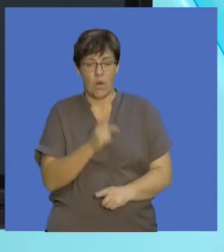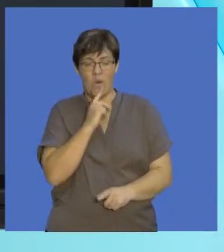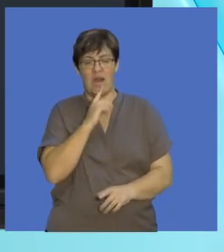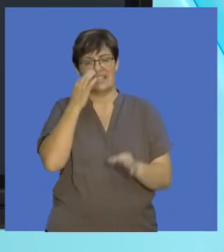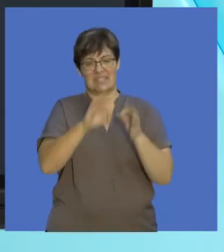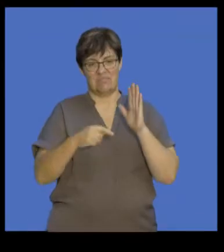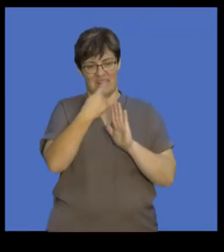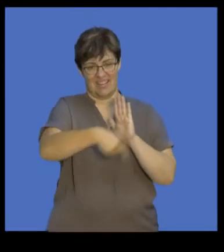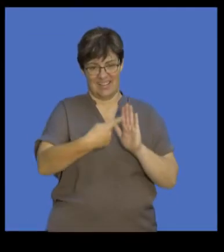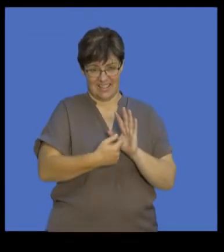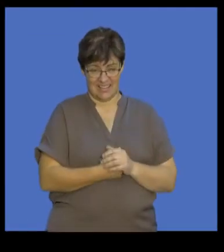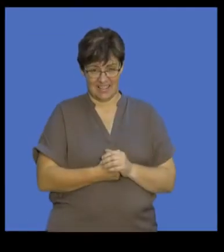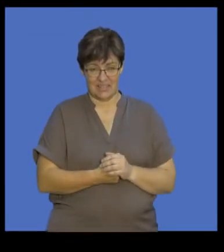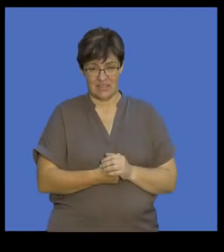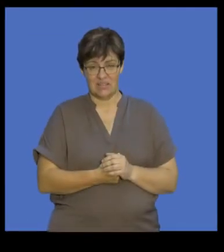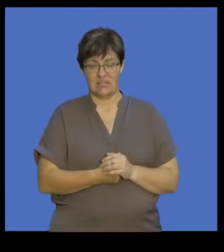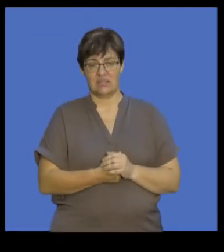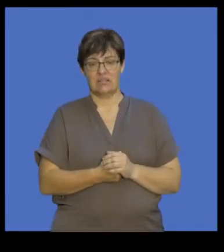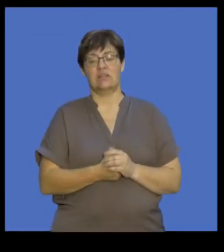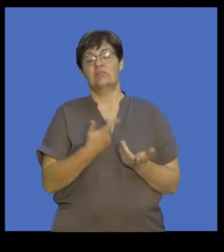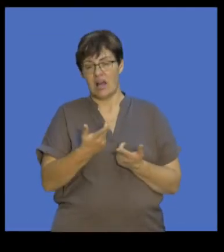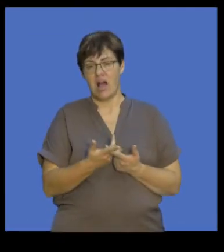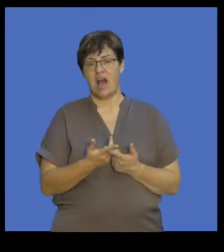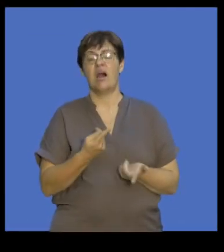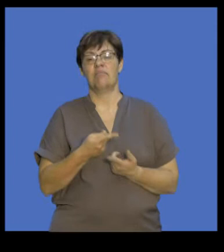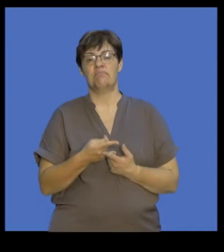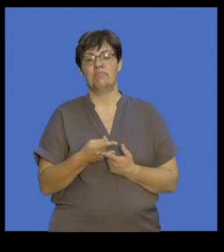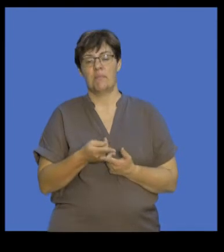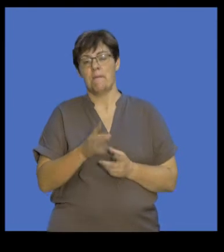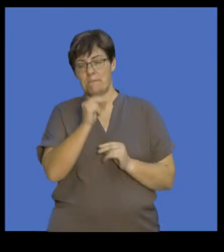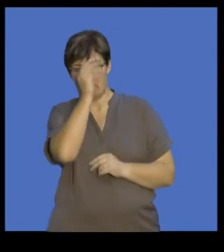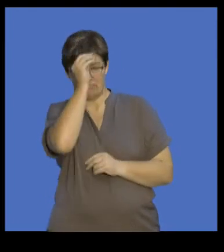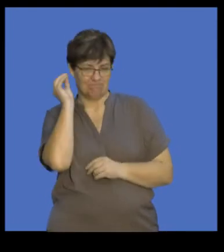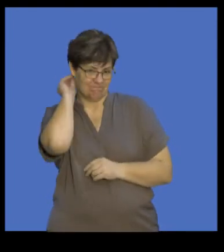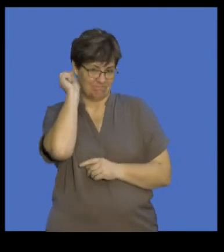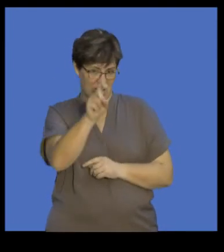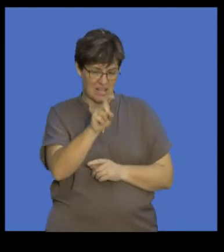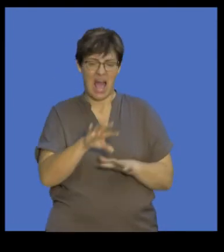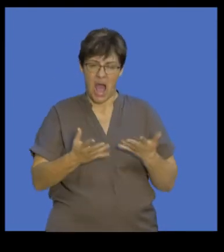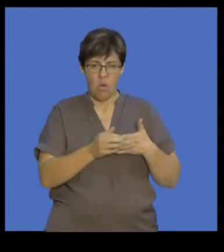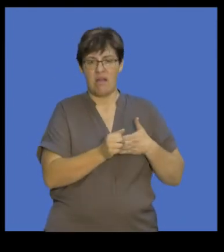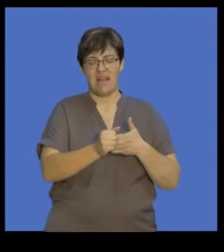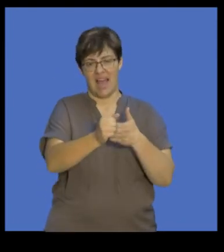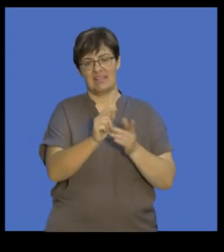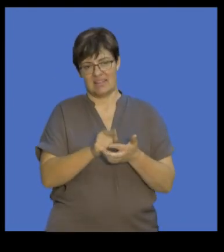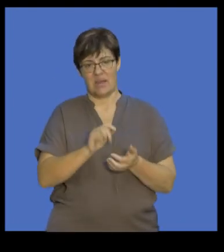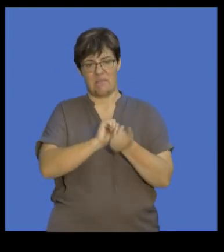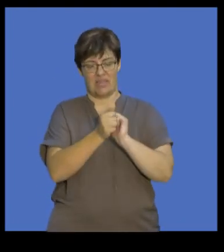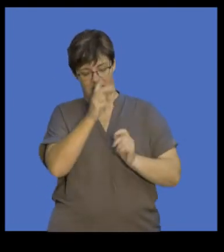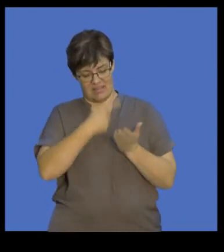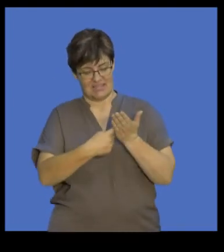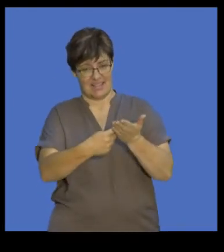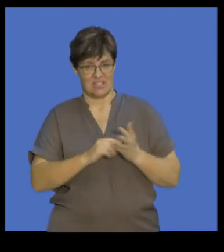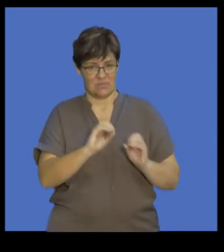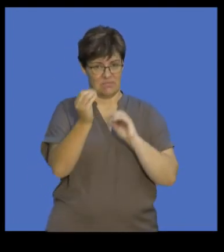circuit. So these are some of the thinking points that you have to actually consider, just to guide us for the purpose of our